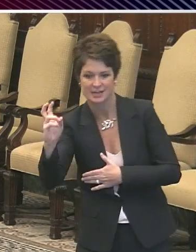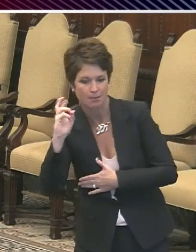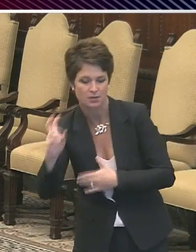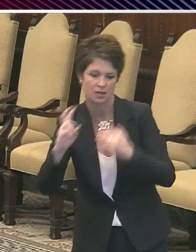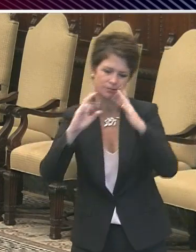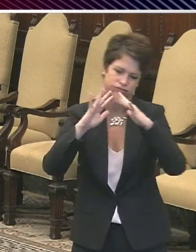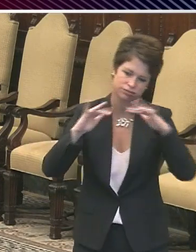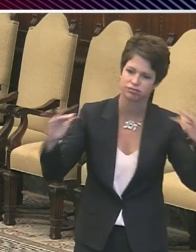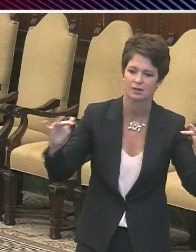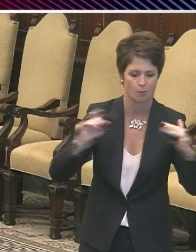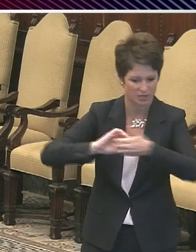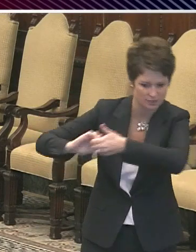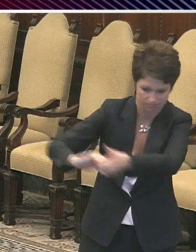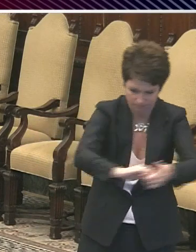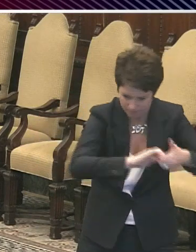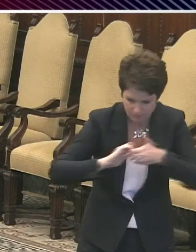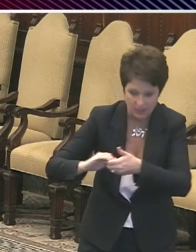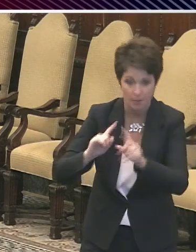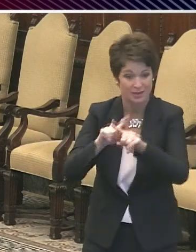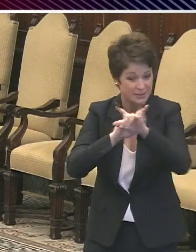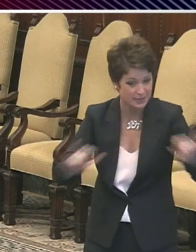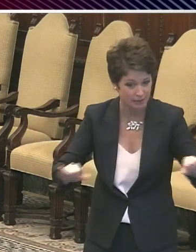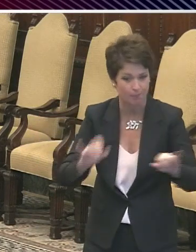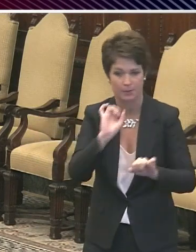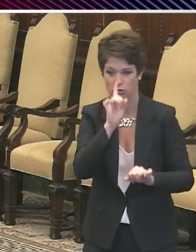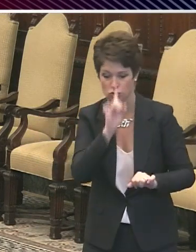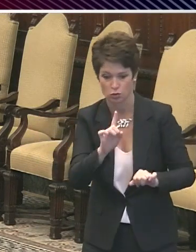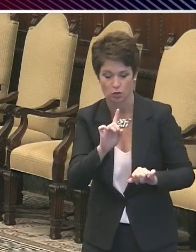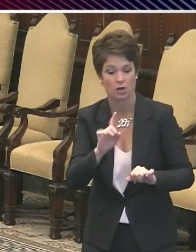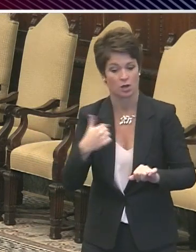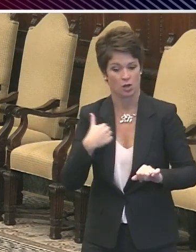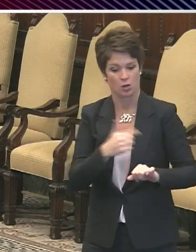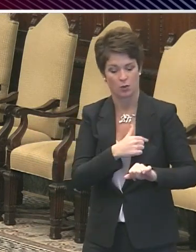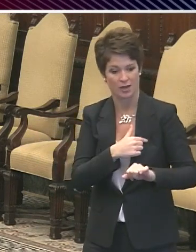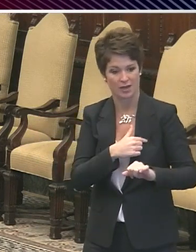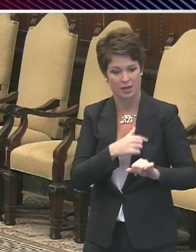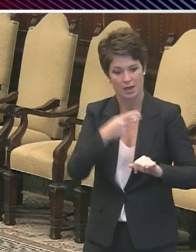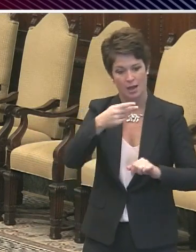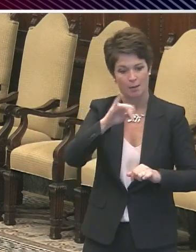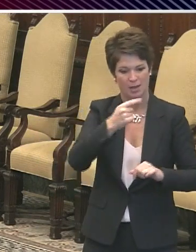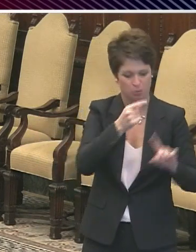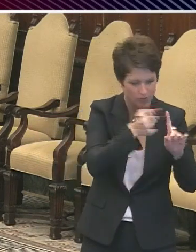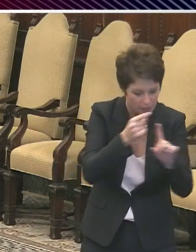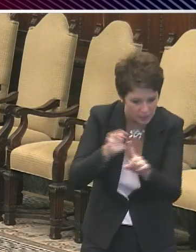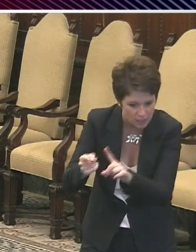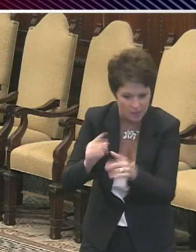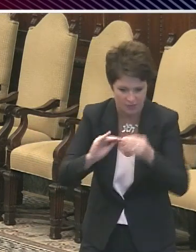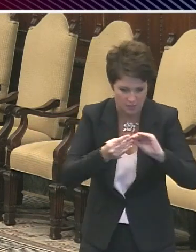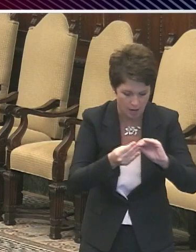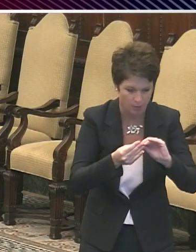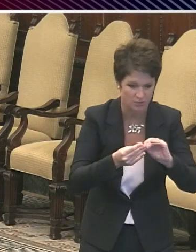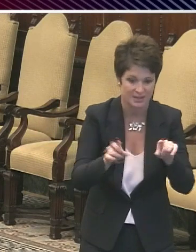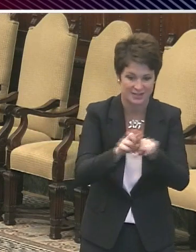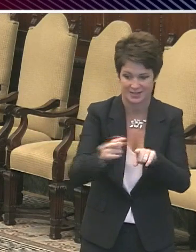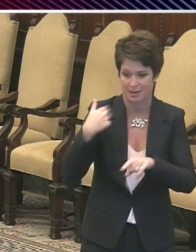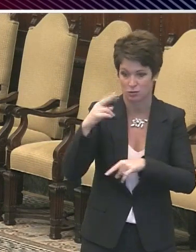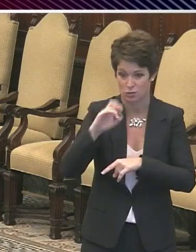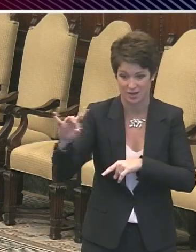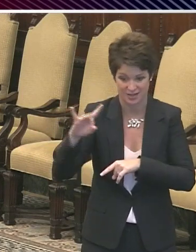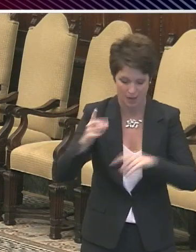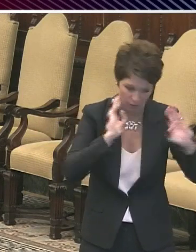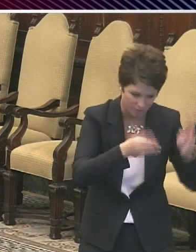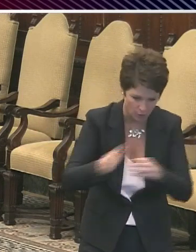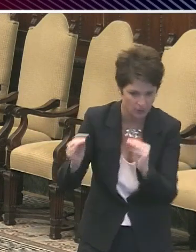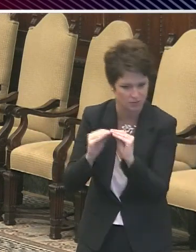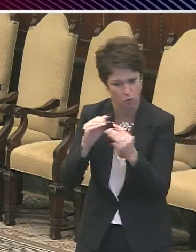forth, but also ensuring that we increase our pinpoint areas to the numbers that we saw back in 2008 when we knew that